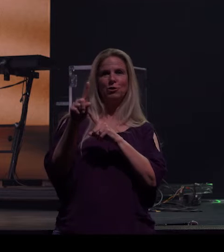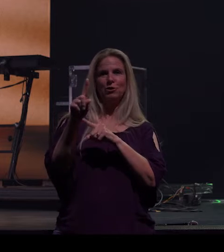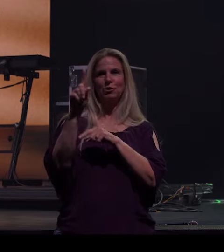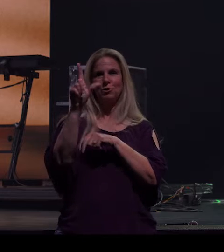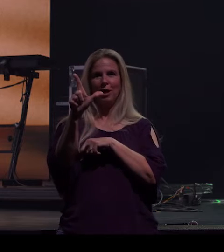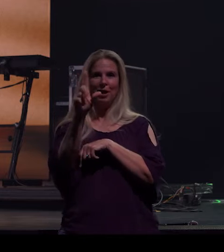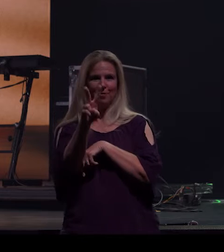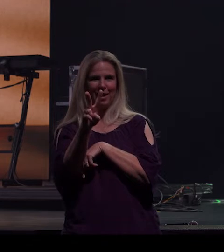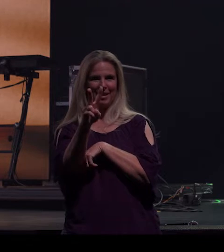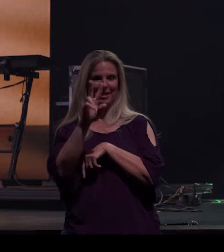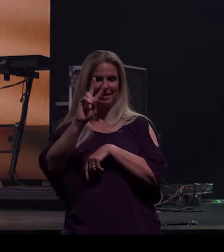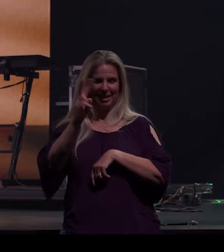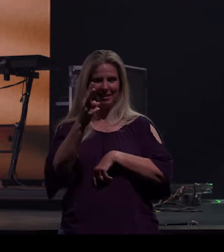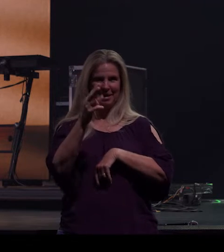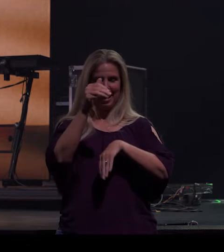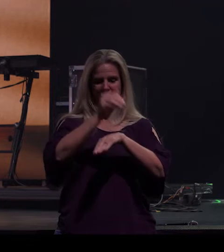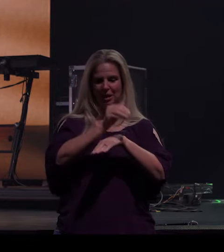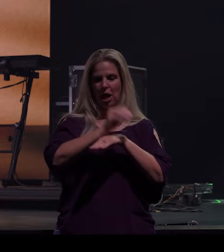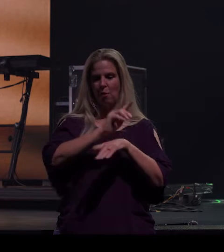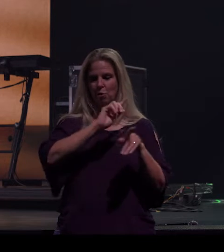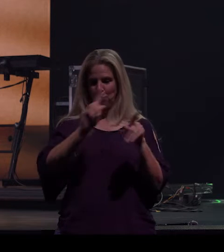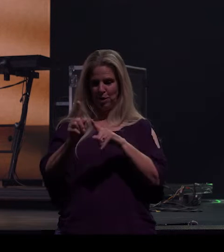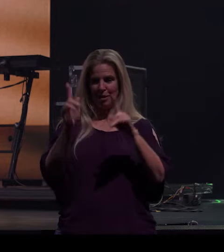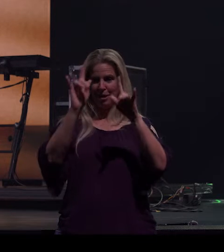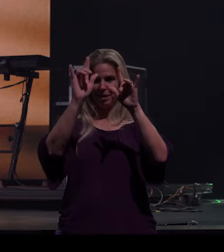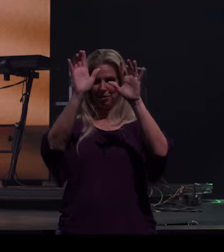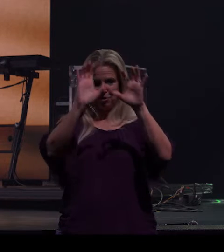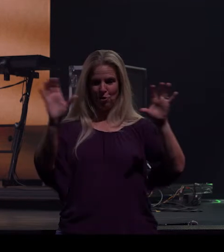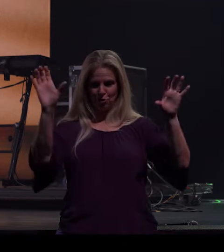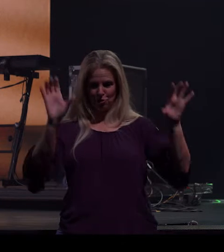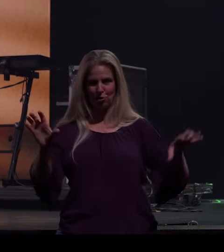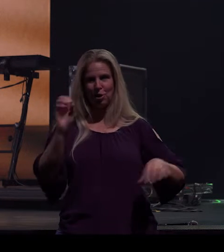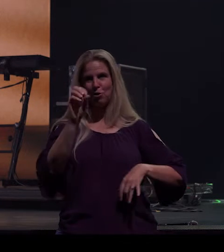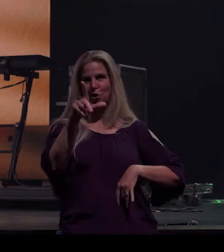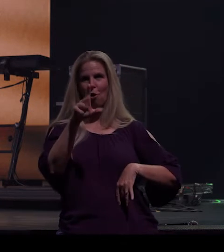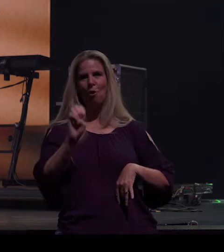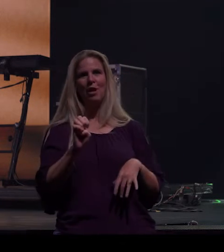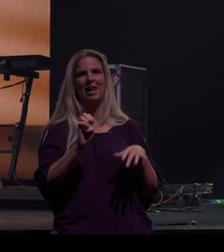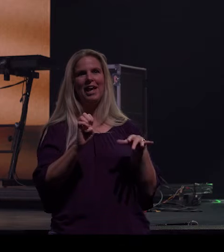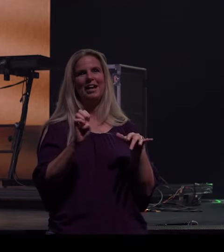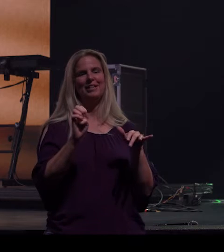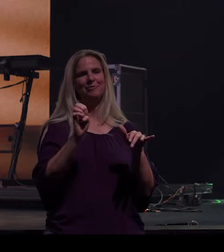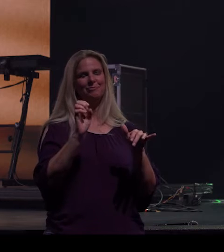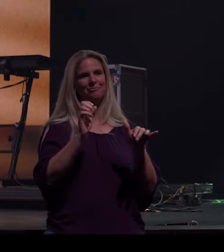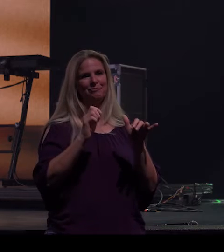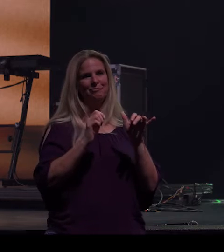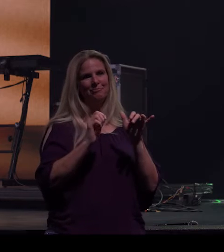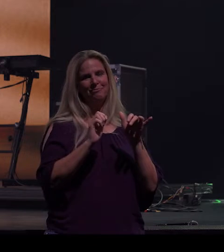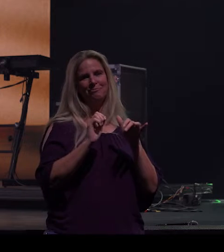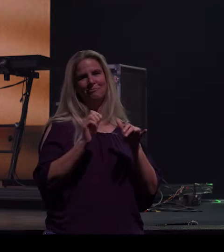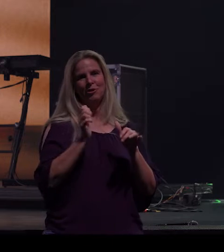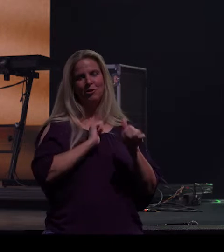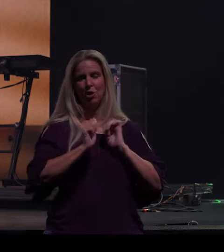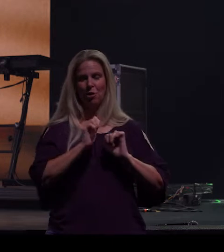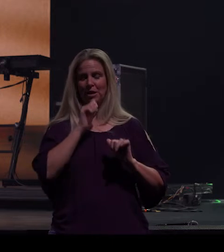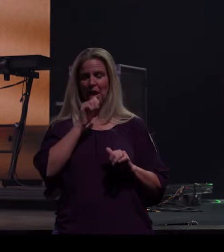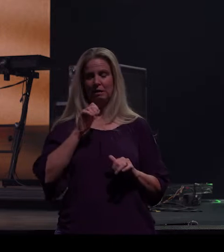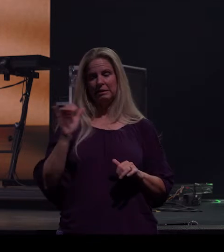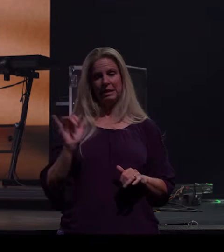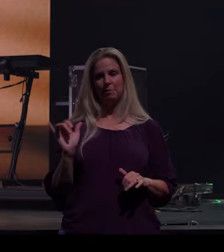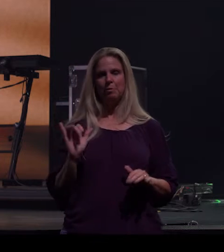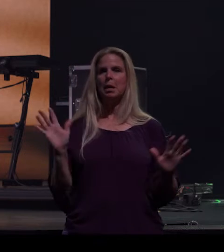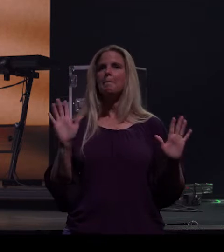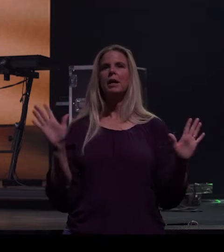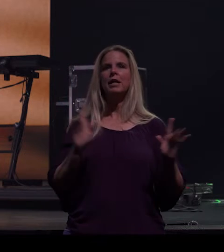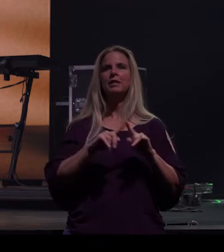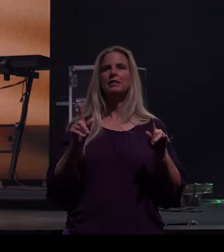On our second night, we went to this Cirque du Soleil show. Now, it's not what you think. It wasn't the same show I was at, okay? He keeps going.